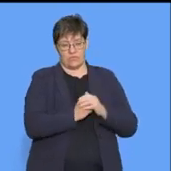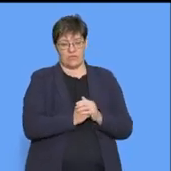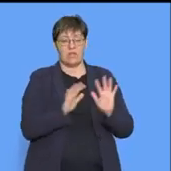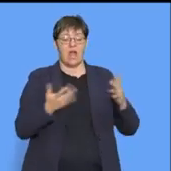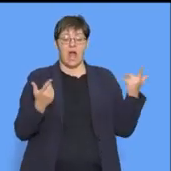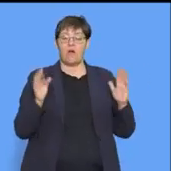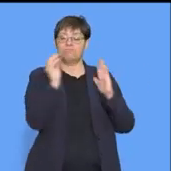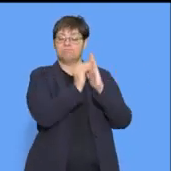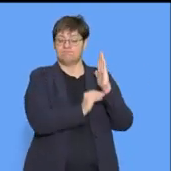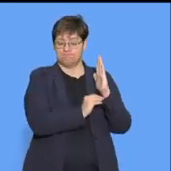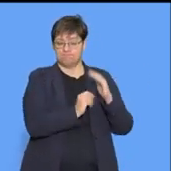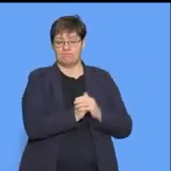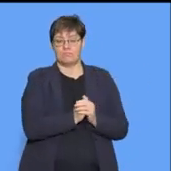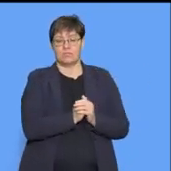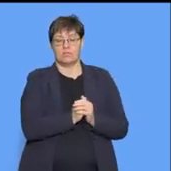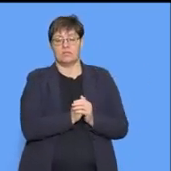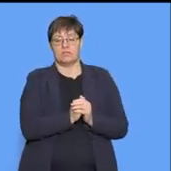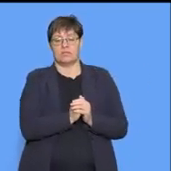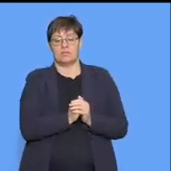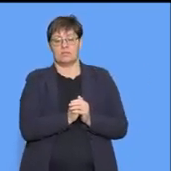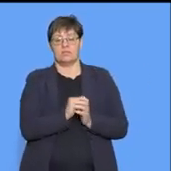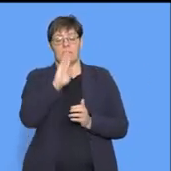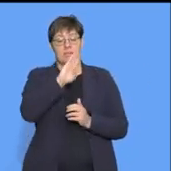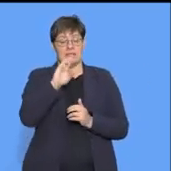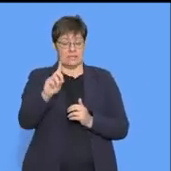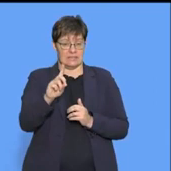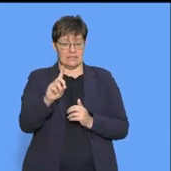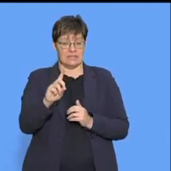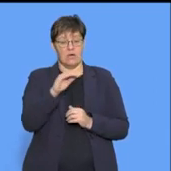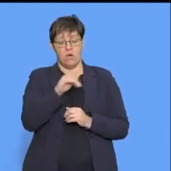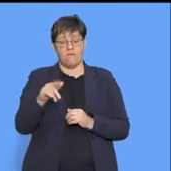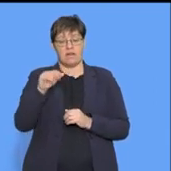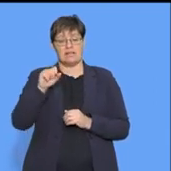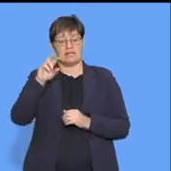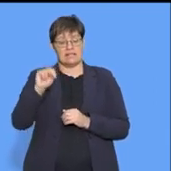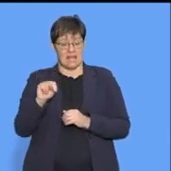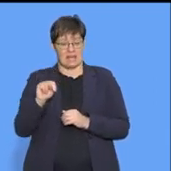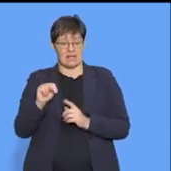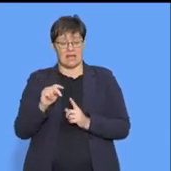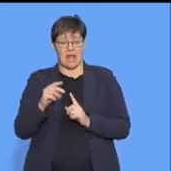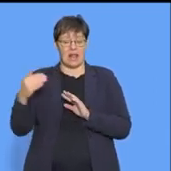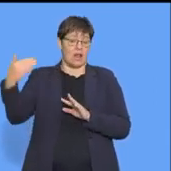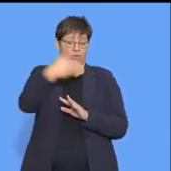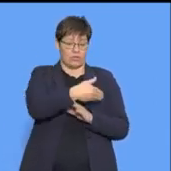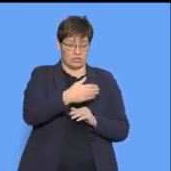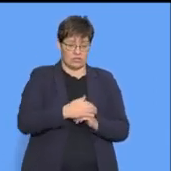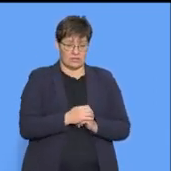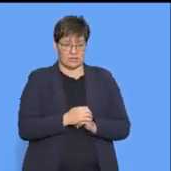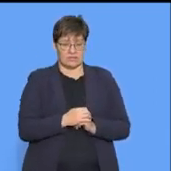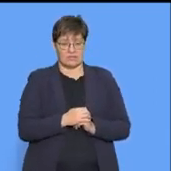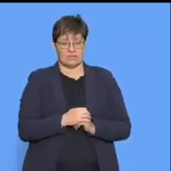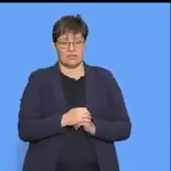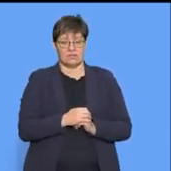rule. So how do we write that out? So remember, it's going to be BD over sine of the angle across